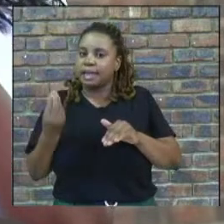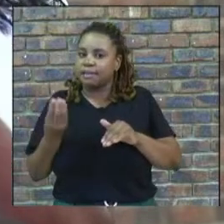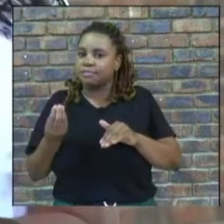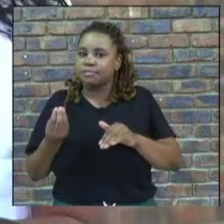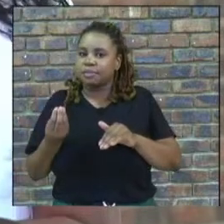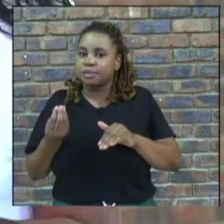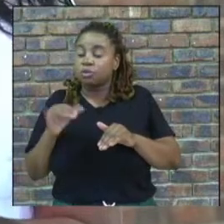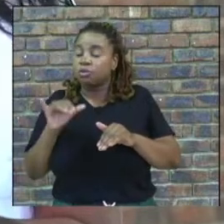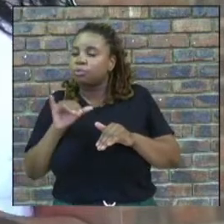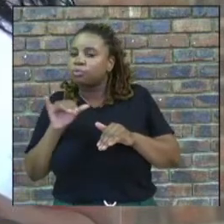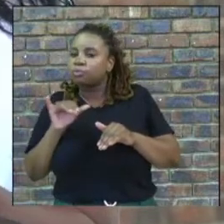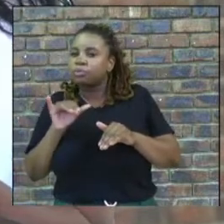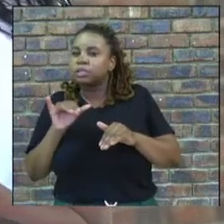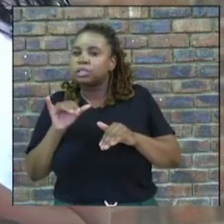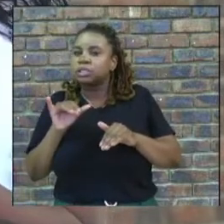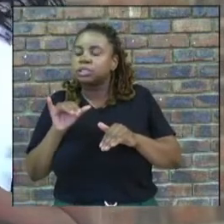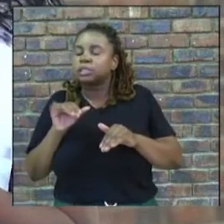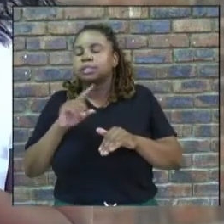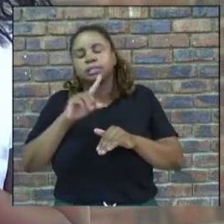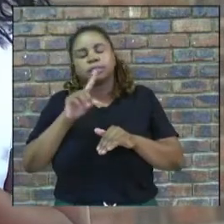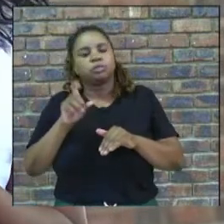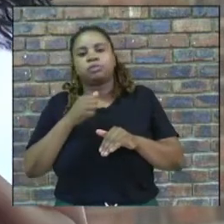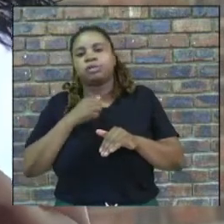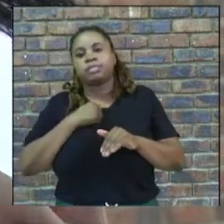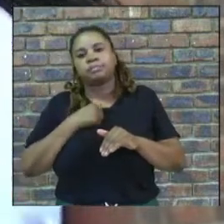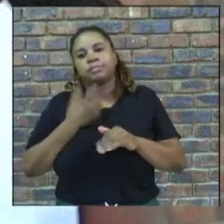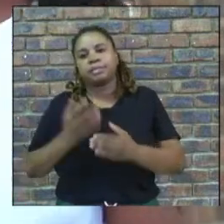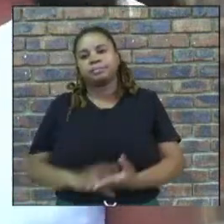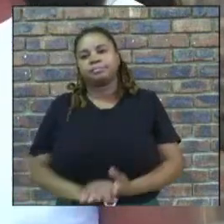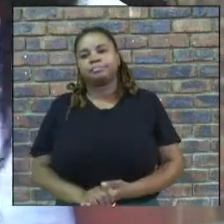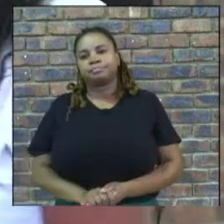lena na? Ke question ya ka, ke a leboha.